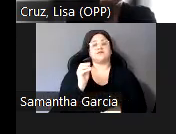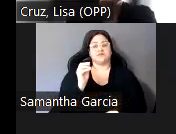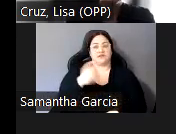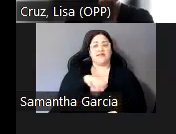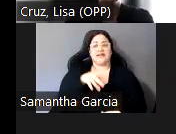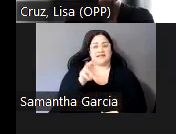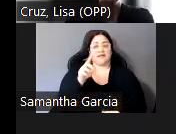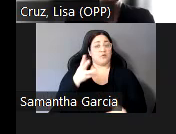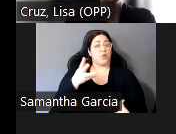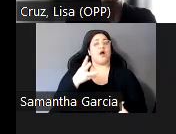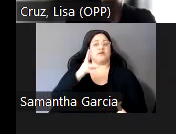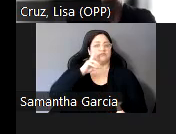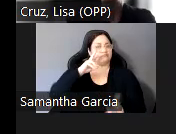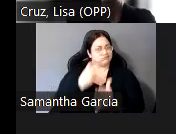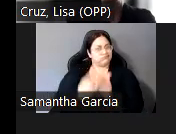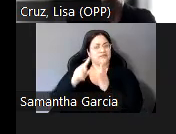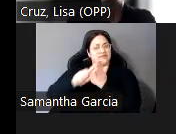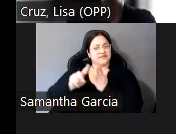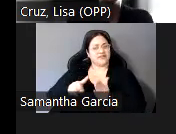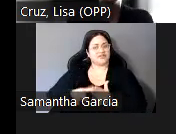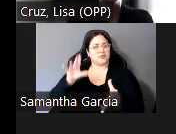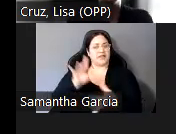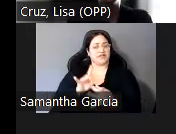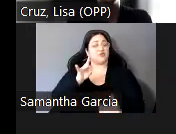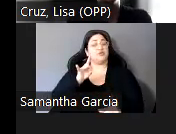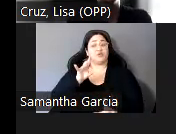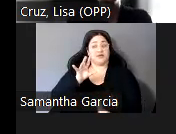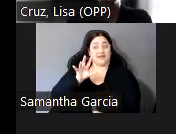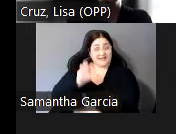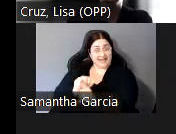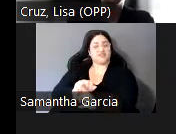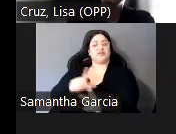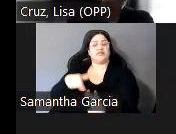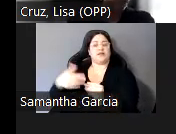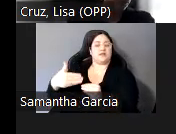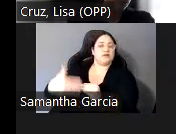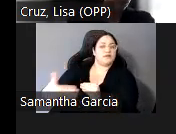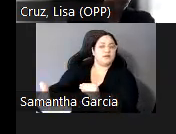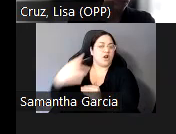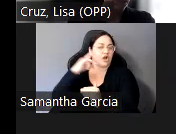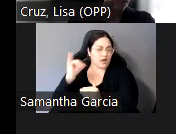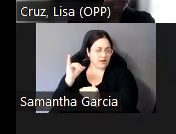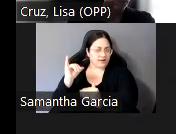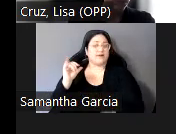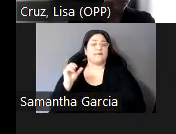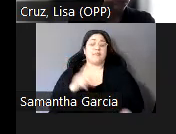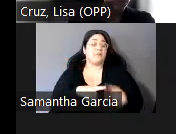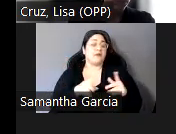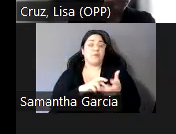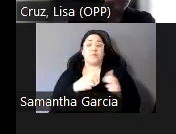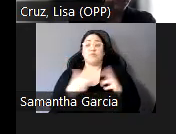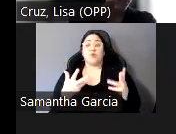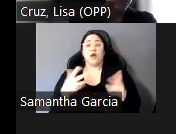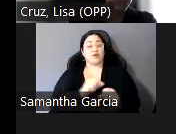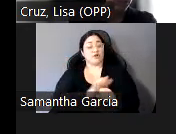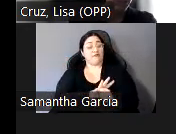The challenge we're having is that with COVID, the courts are backlogged. Ministry of Attorney General is trying